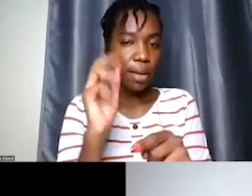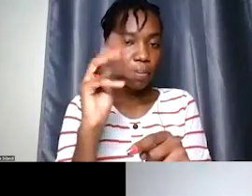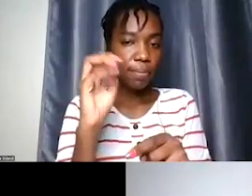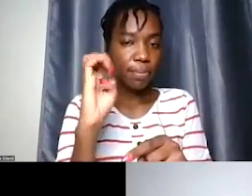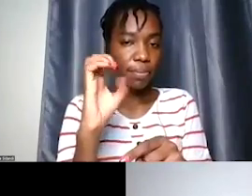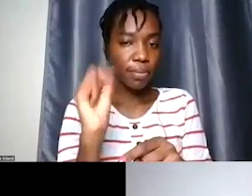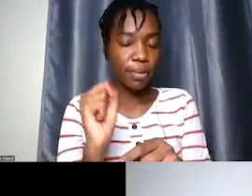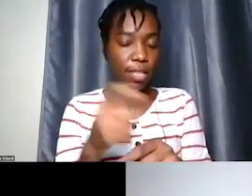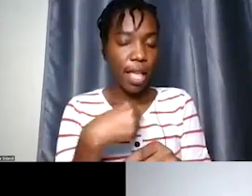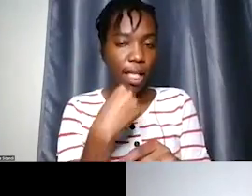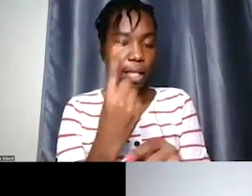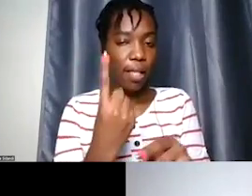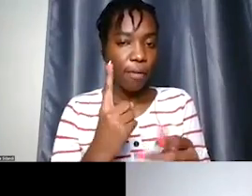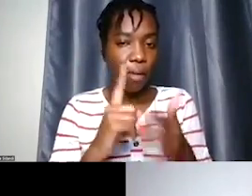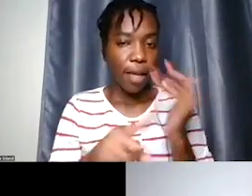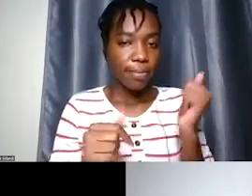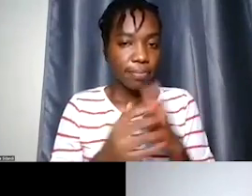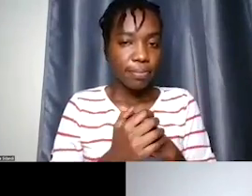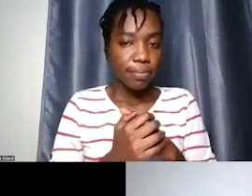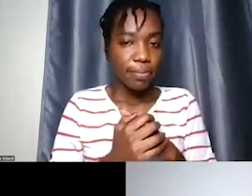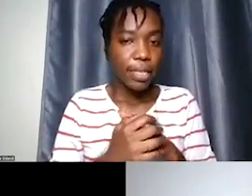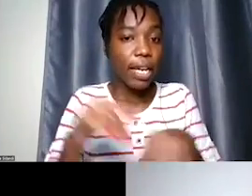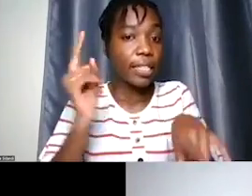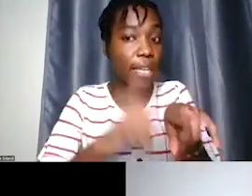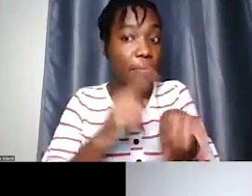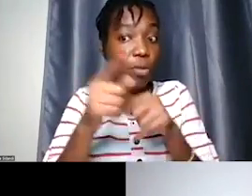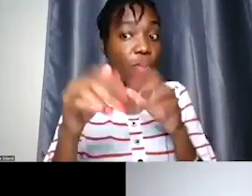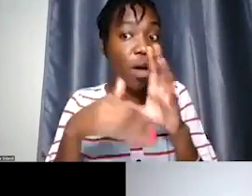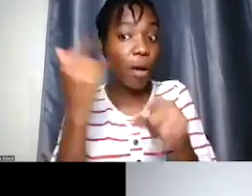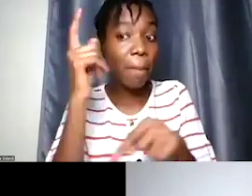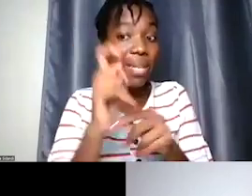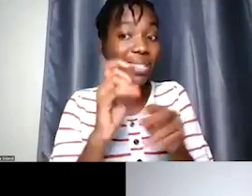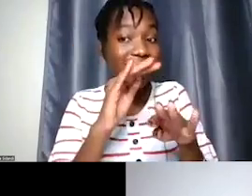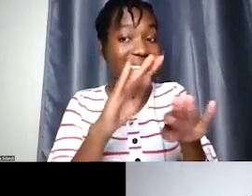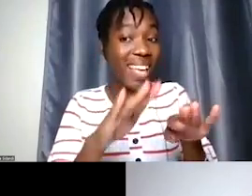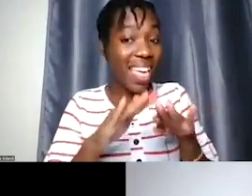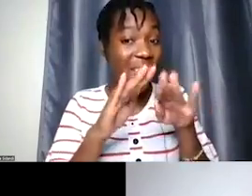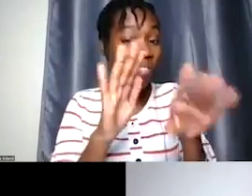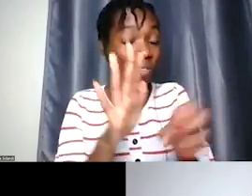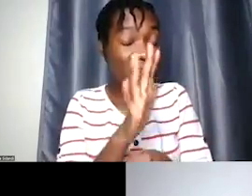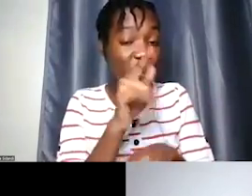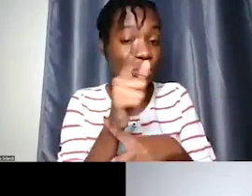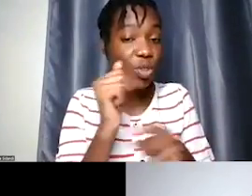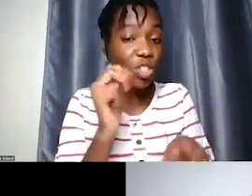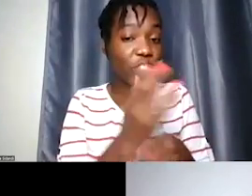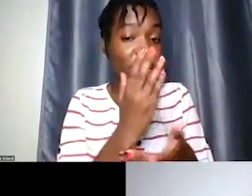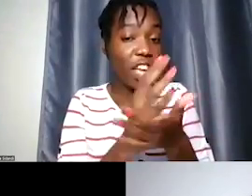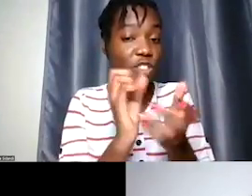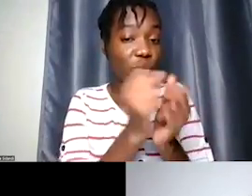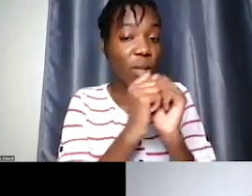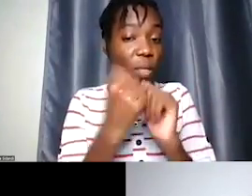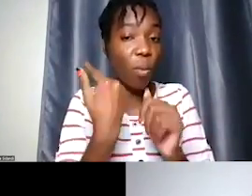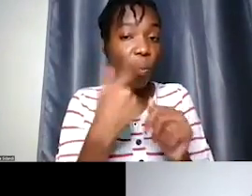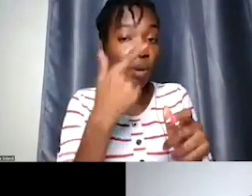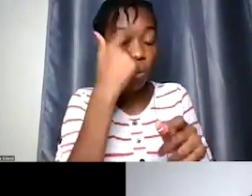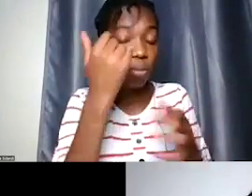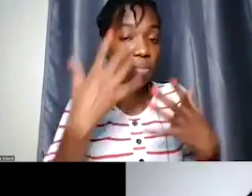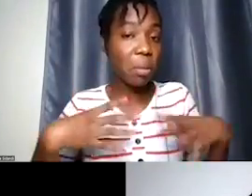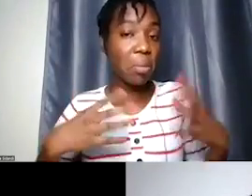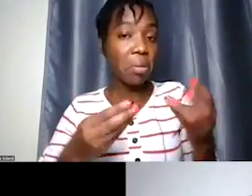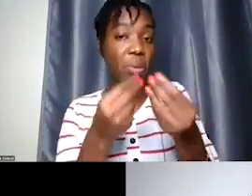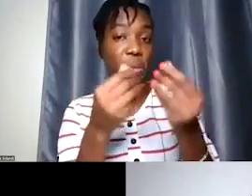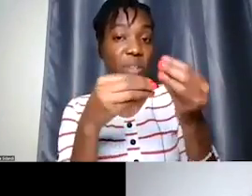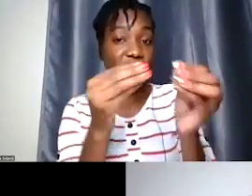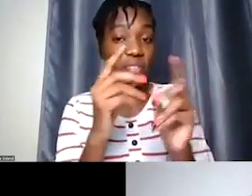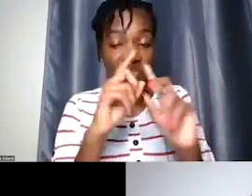told me, when you're out here, be careful who you share with, because some people will not give you solutions and some people